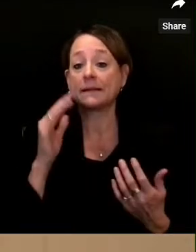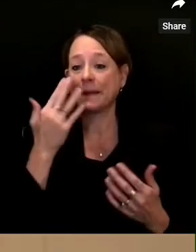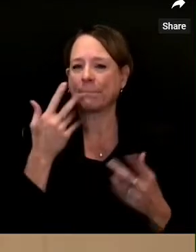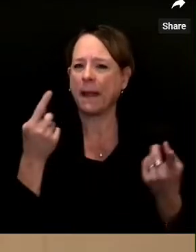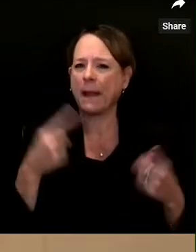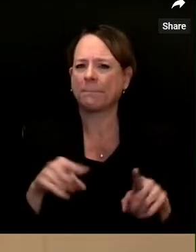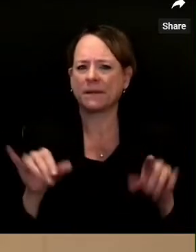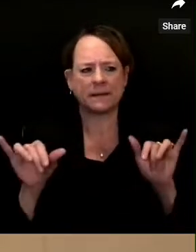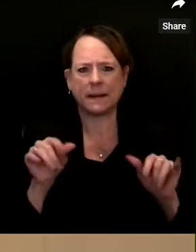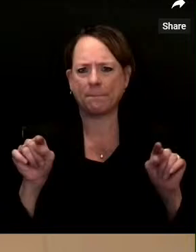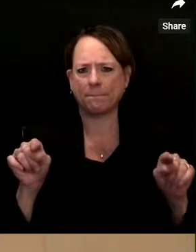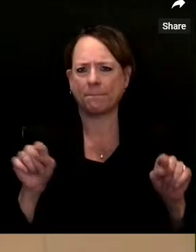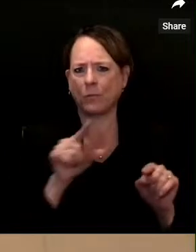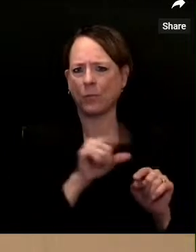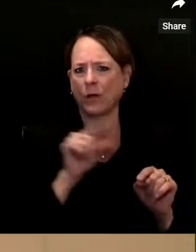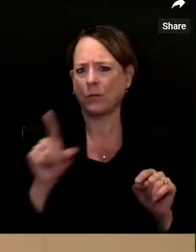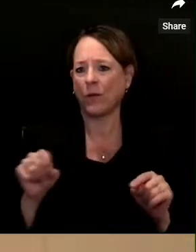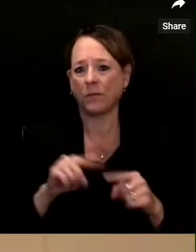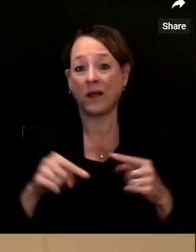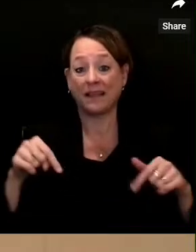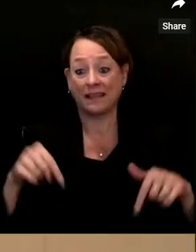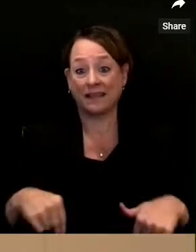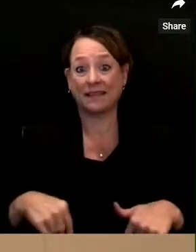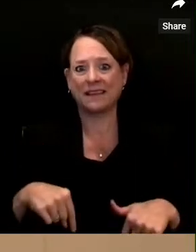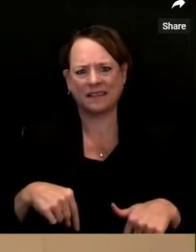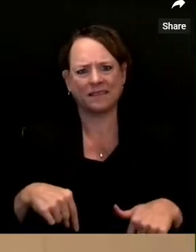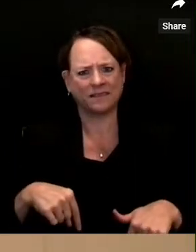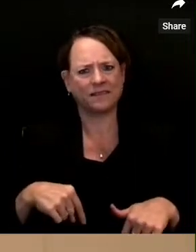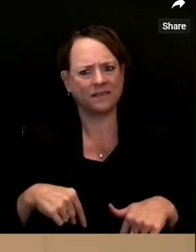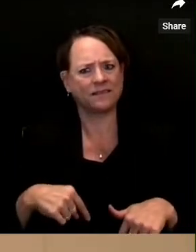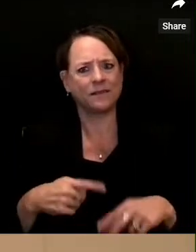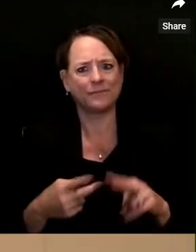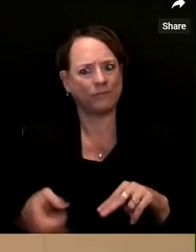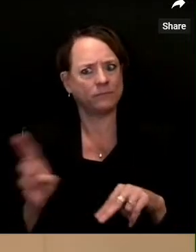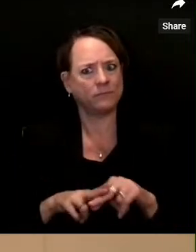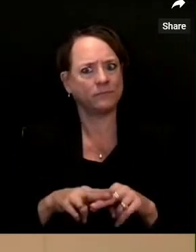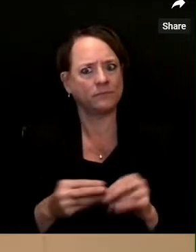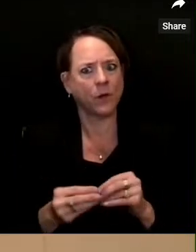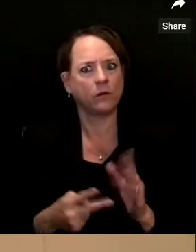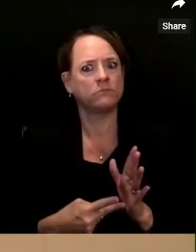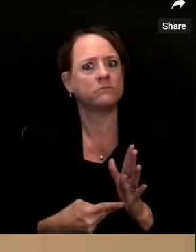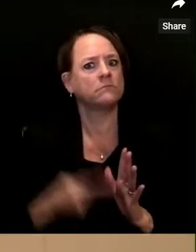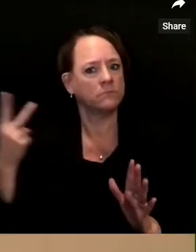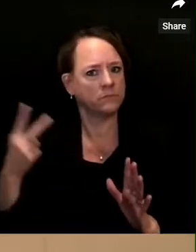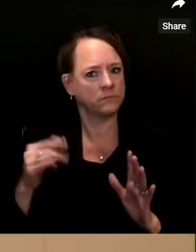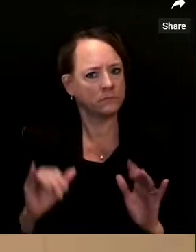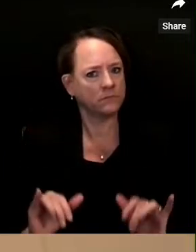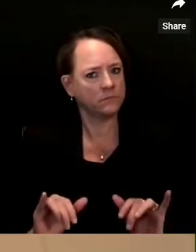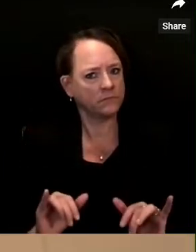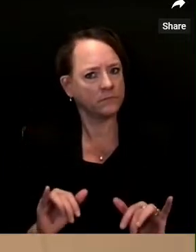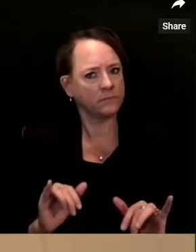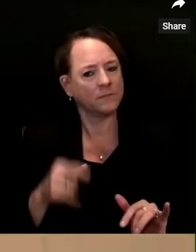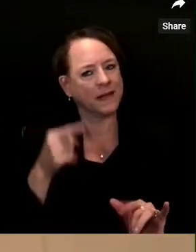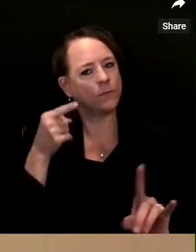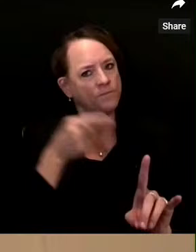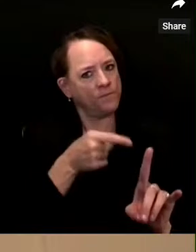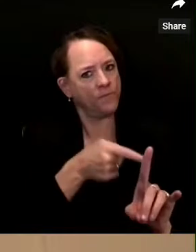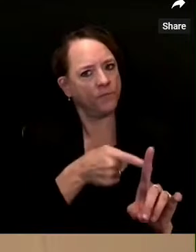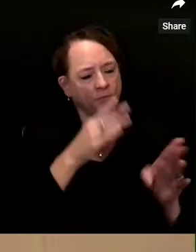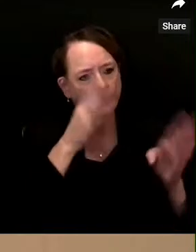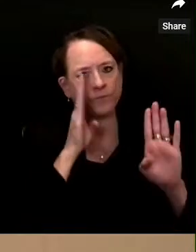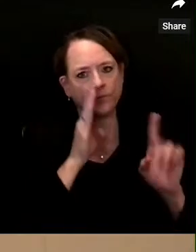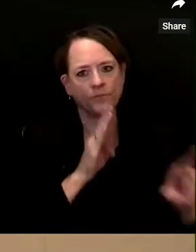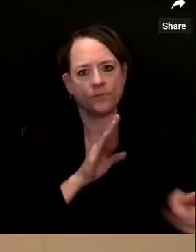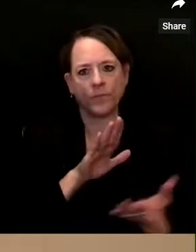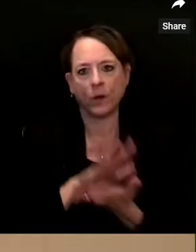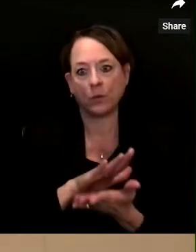that it's solely the issue of schools that's driving transmission. We really have a generalized epidemic